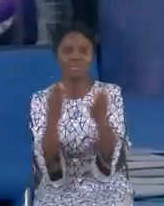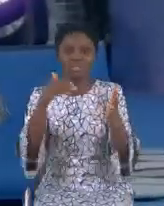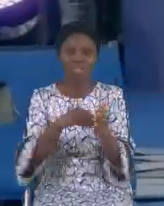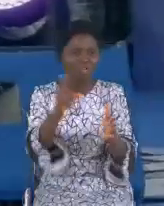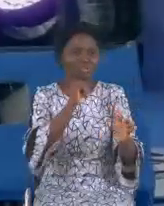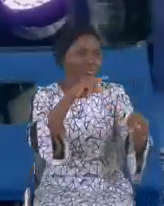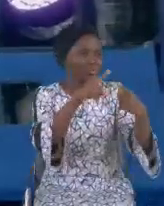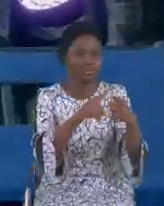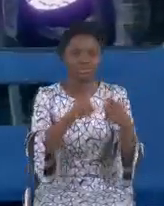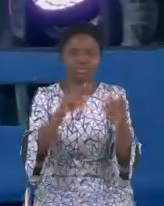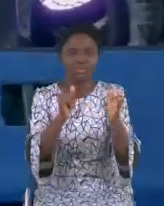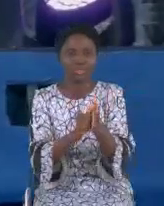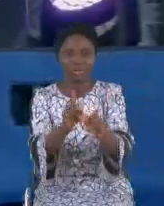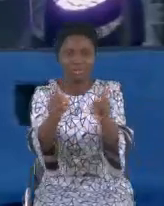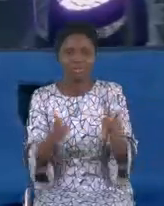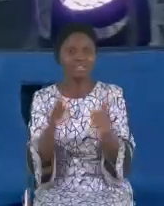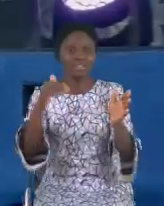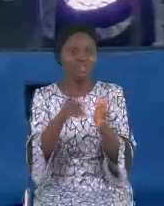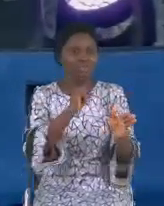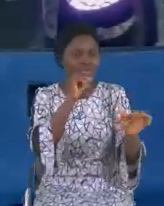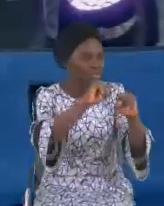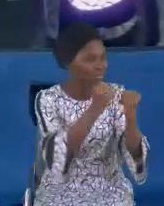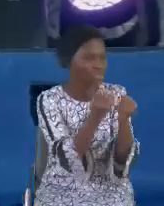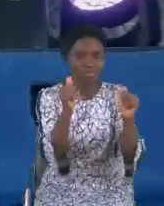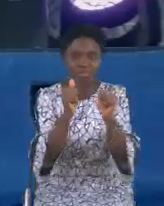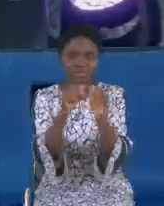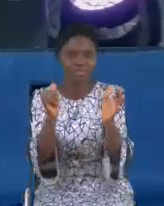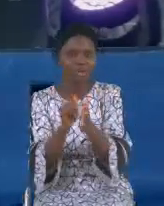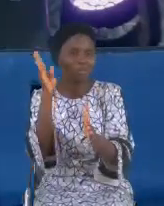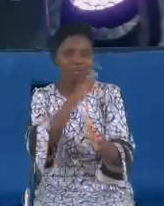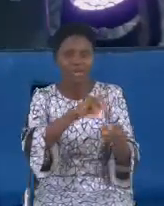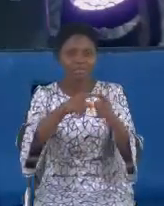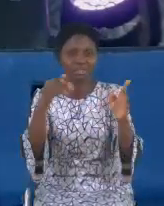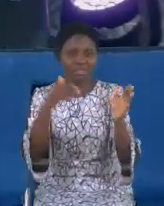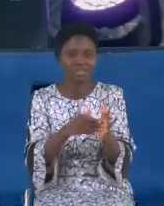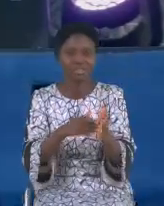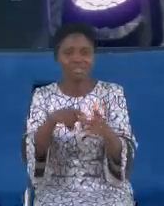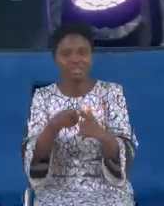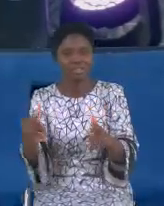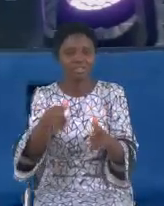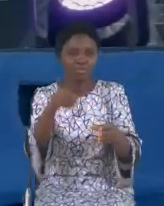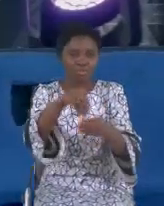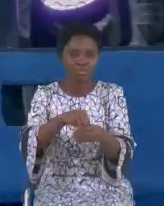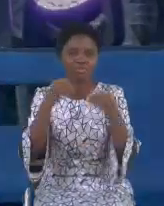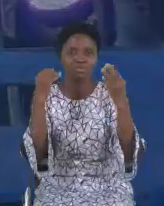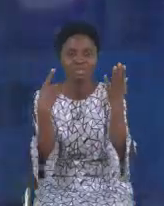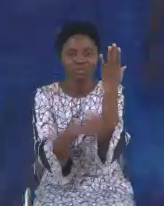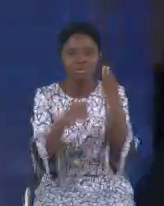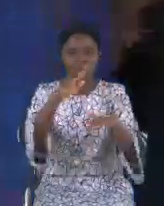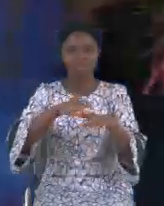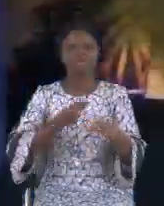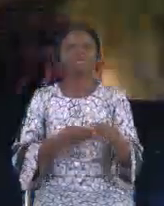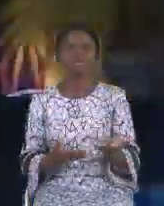not associate with that gang again. And they laid heavy punishment on us. Lo and behold, everything just